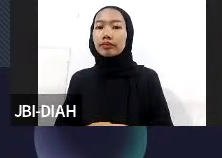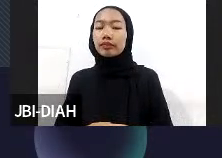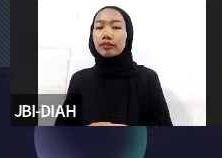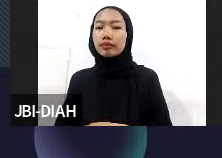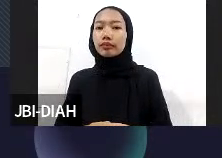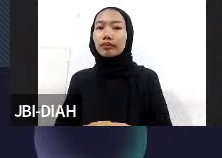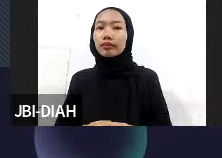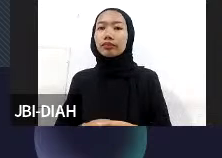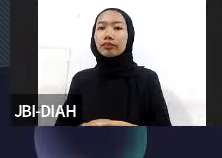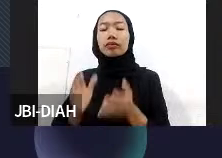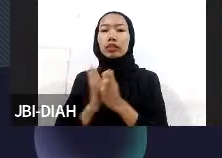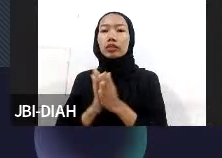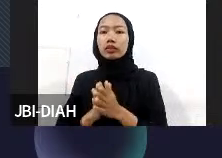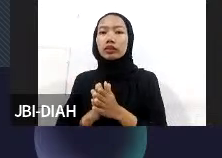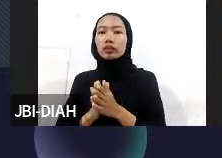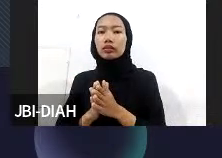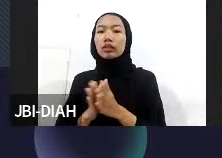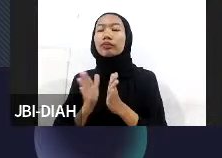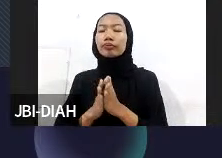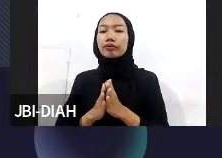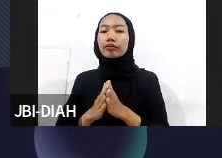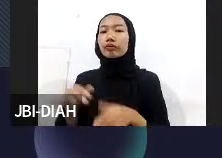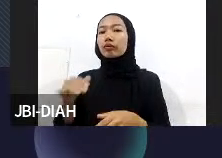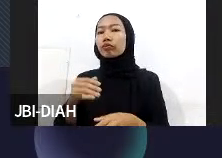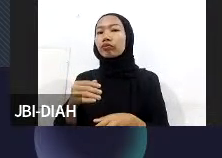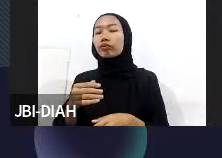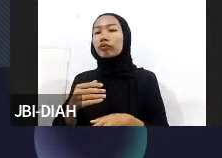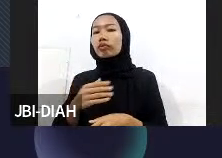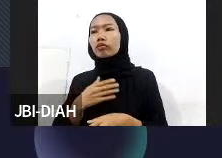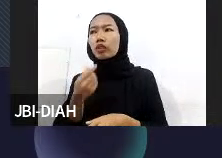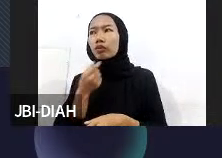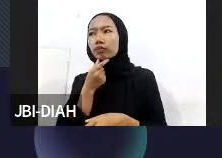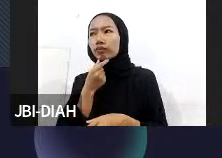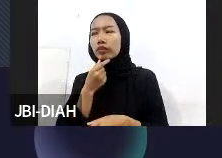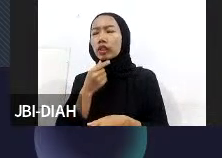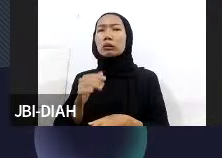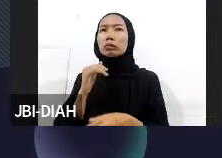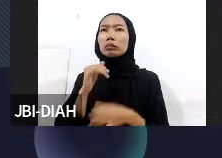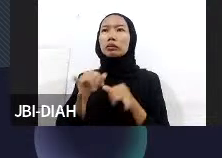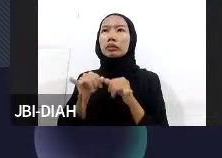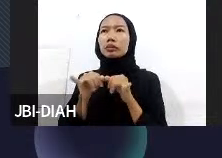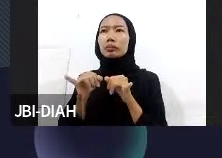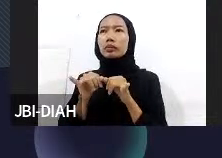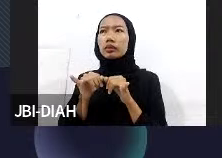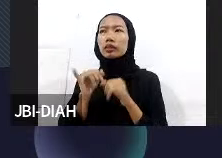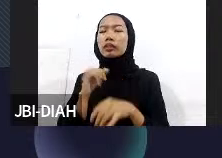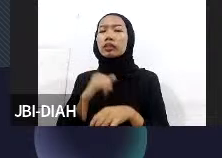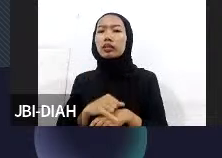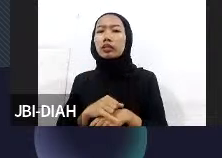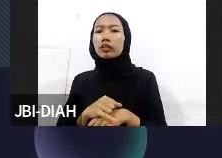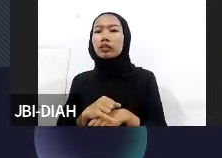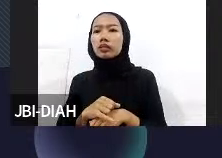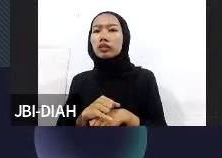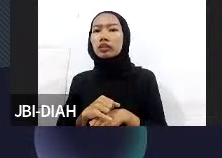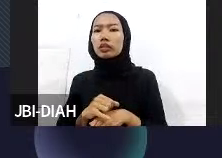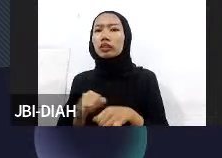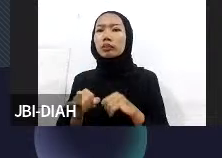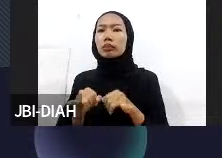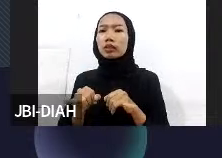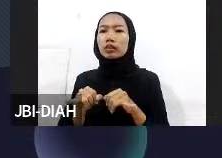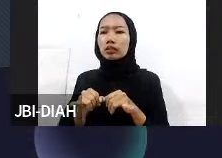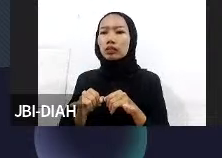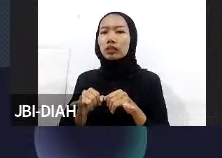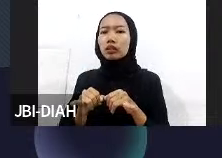And you can all get it. It's on YouTube, called Defiant Lives,